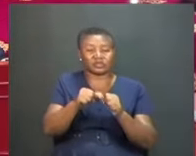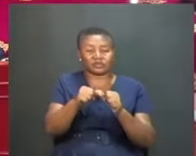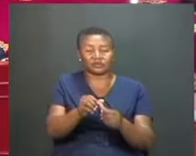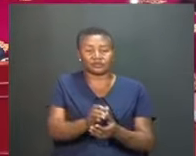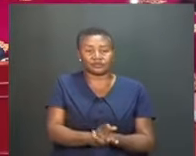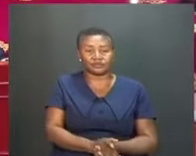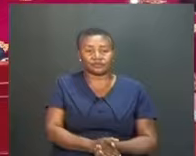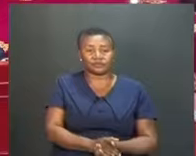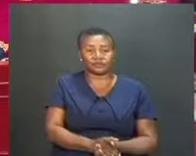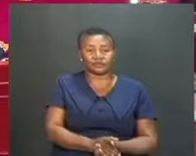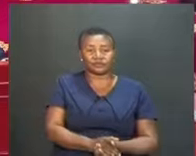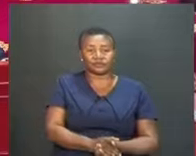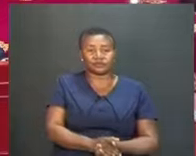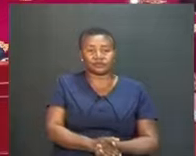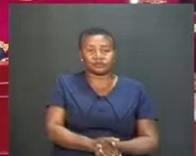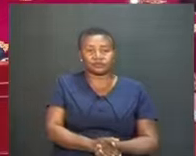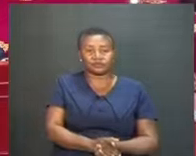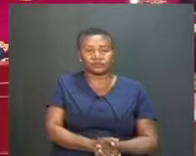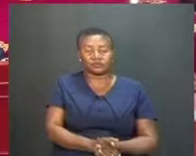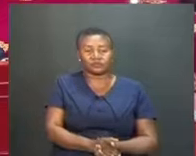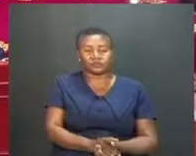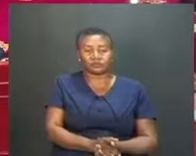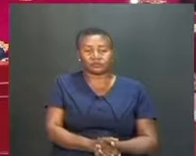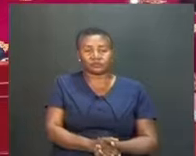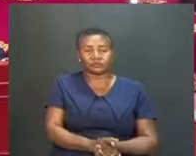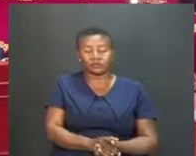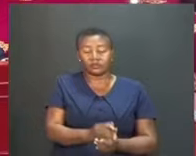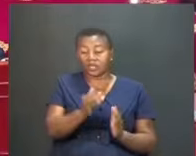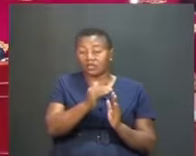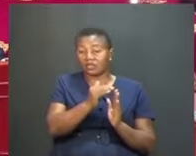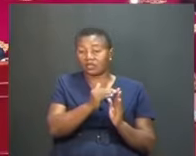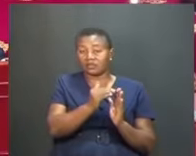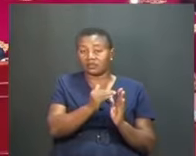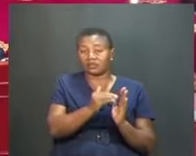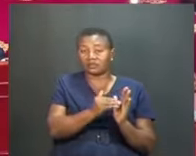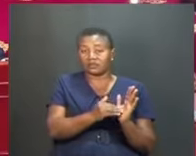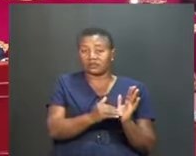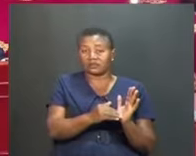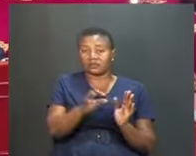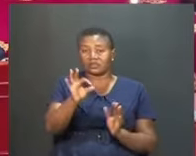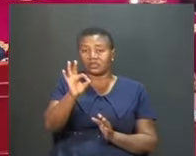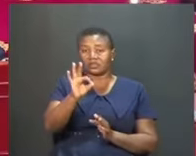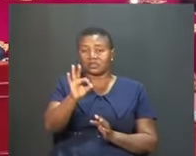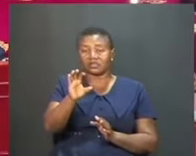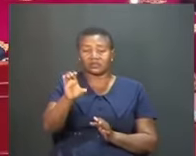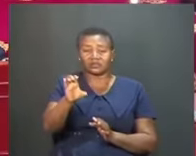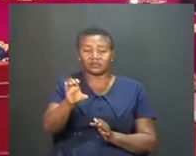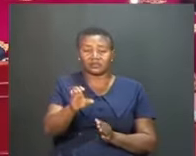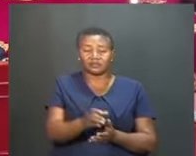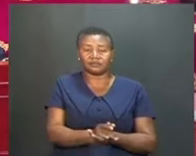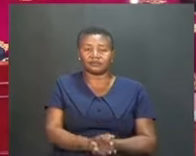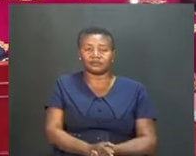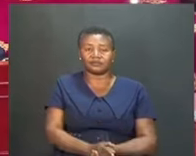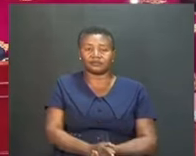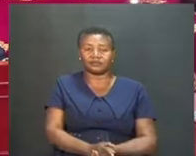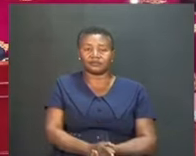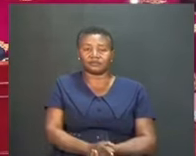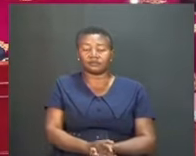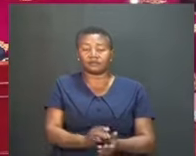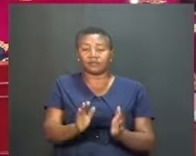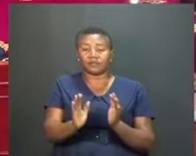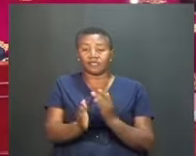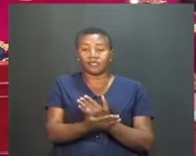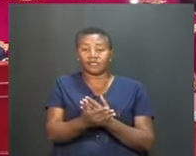to item 9C. by the Minister